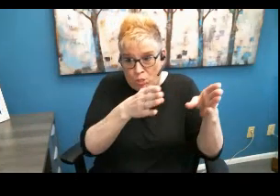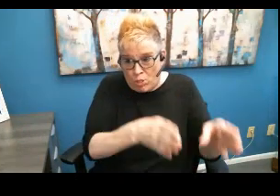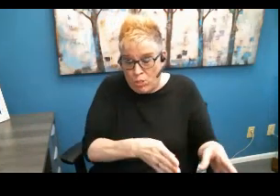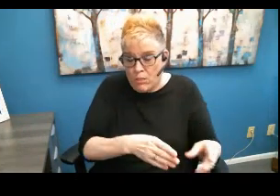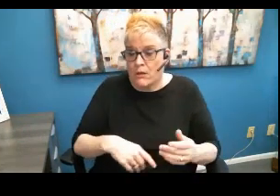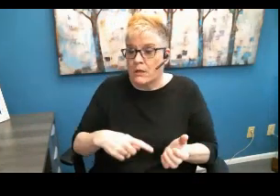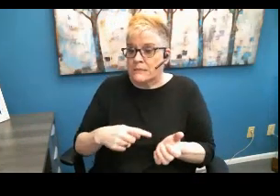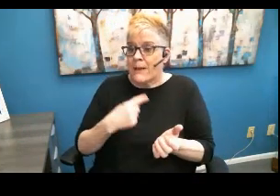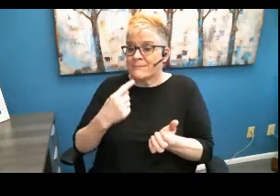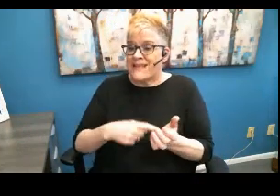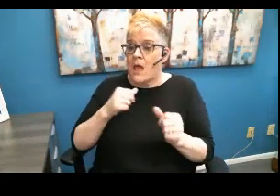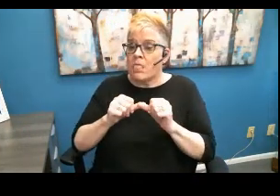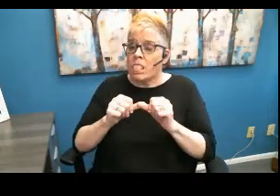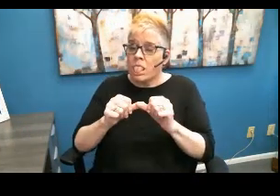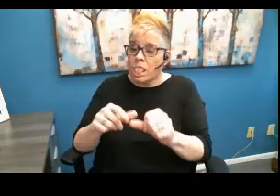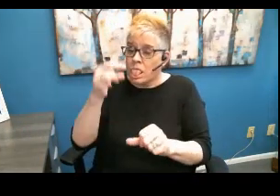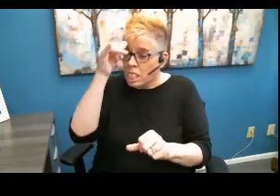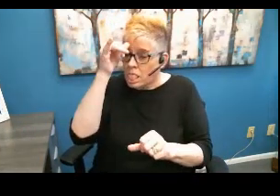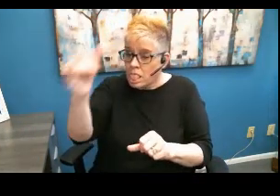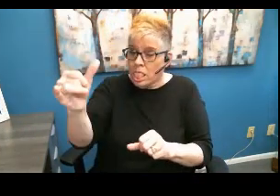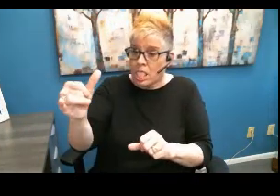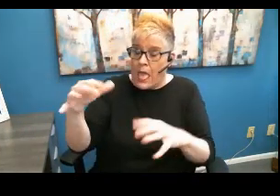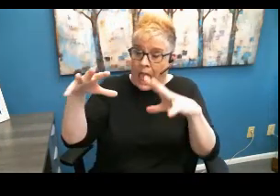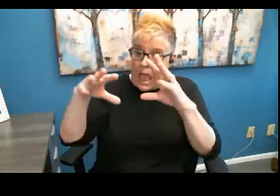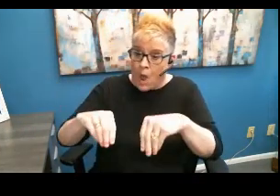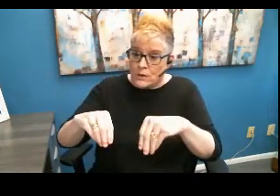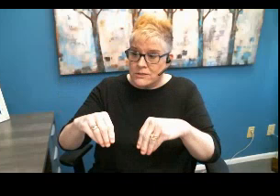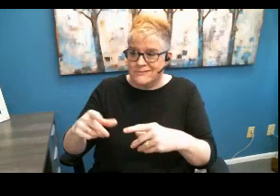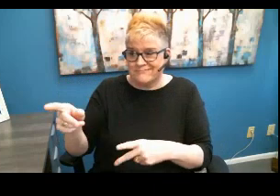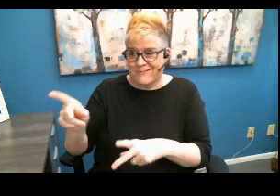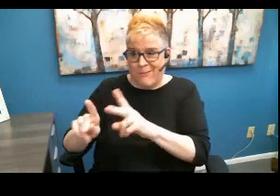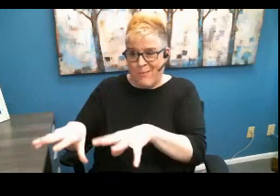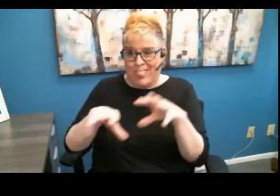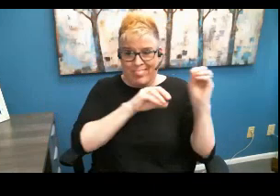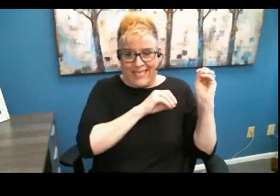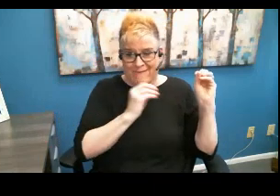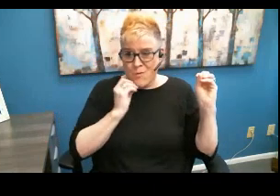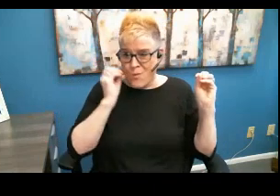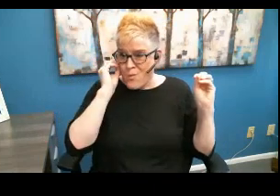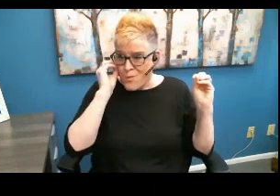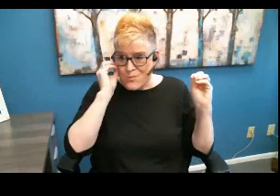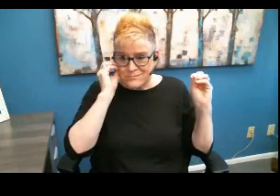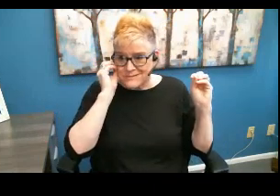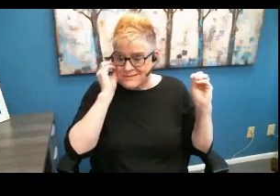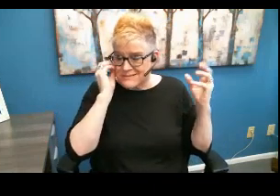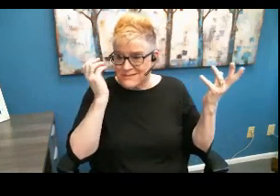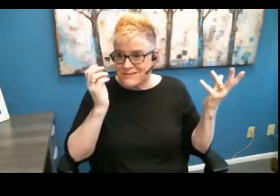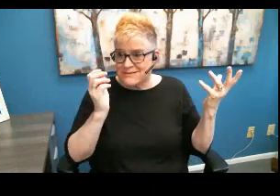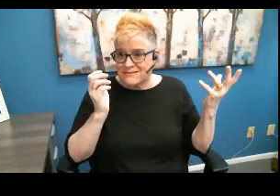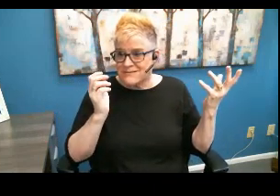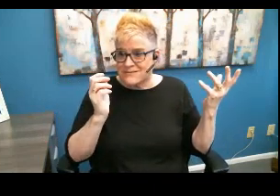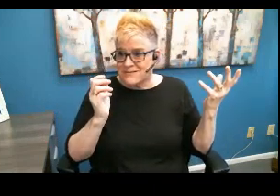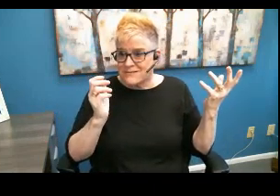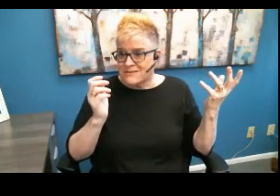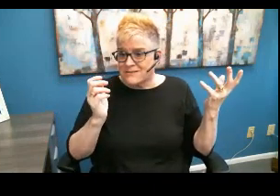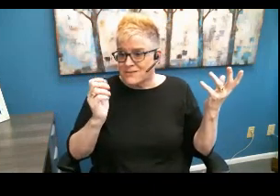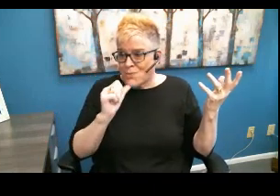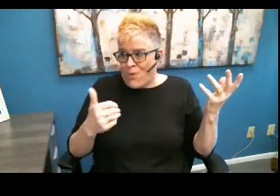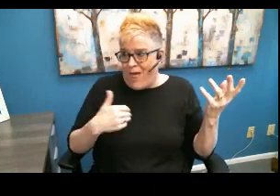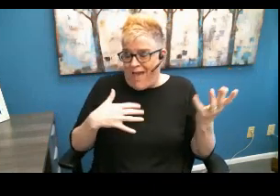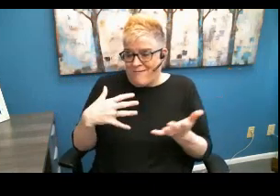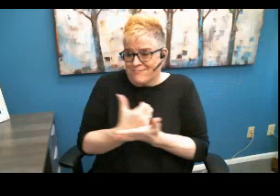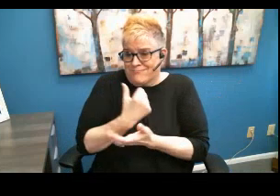prolonged outage, people leave their homes. They go elsewhere outside of the territory. So you don't have an